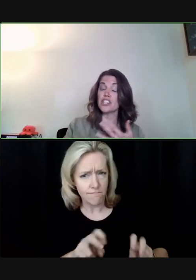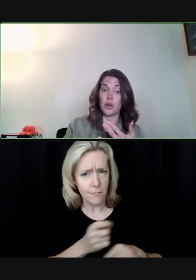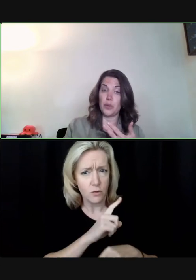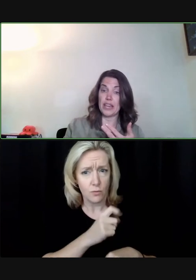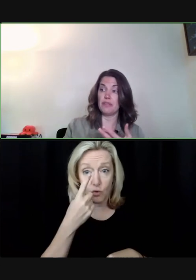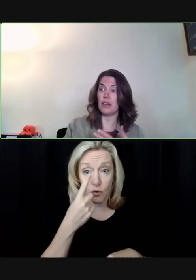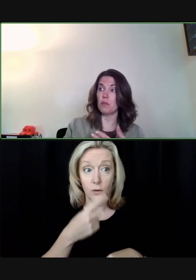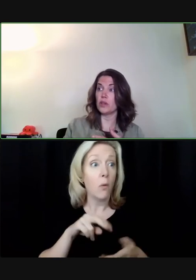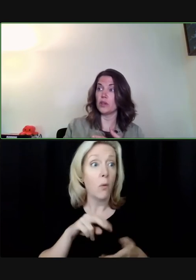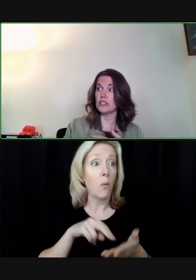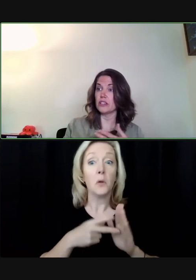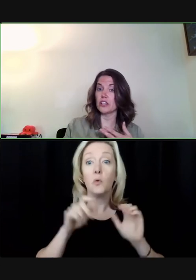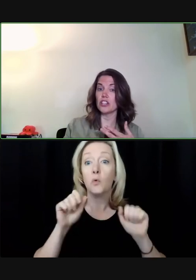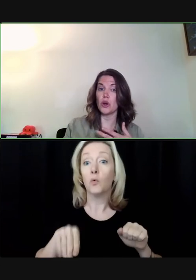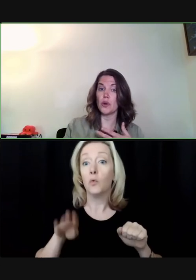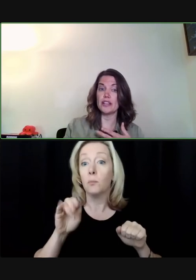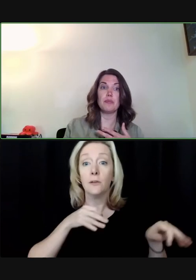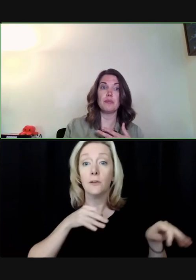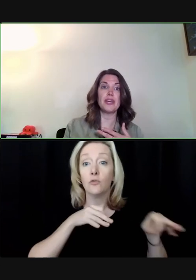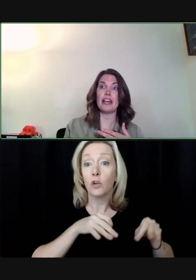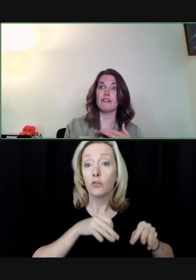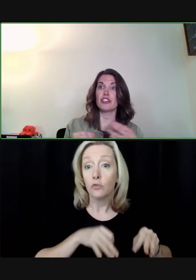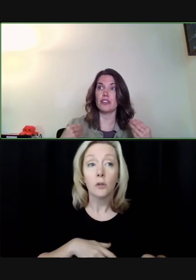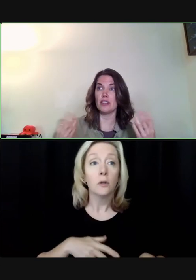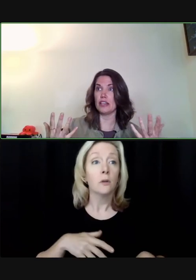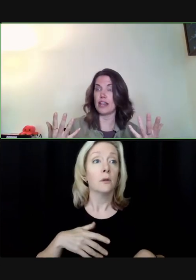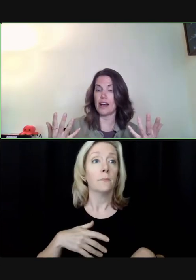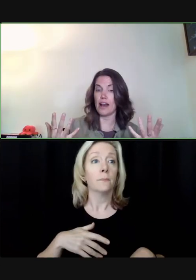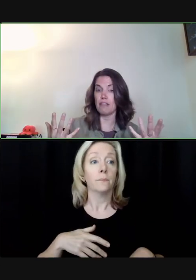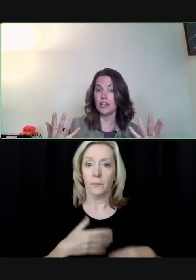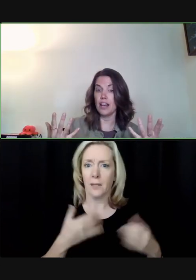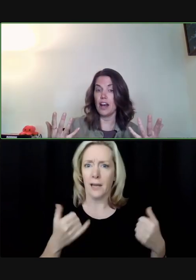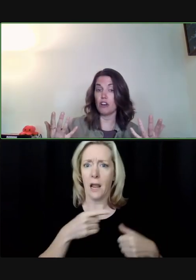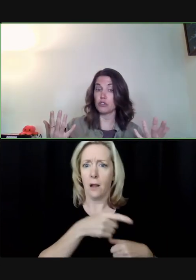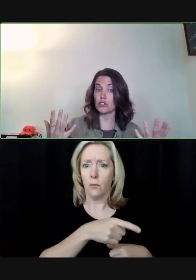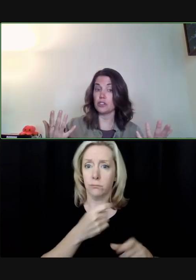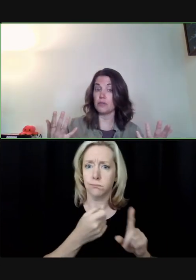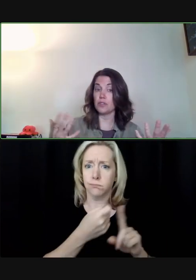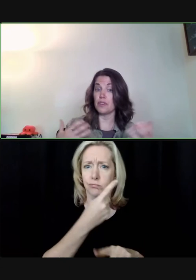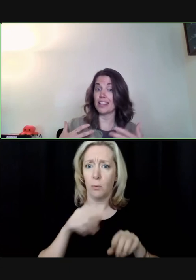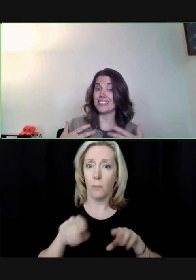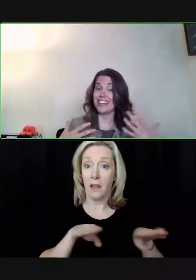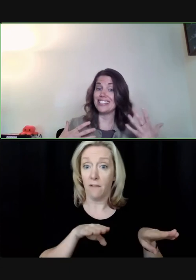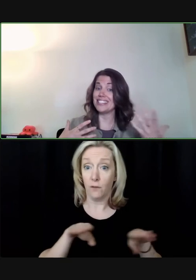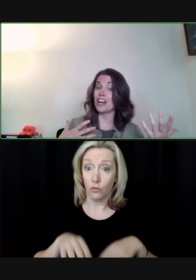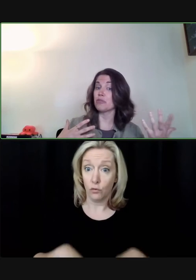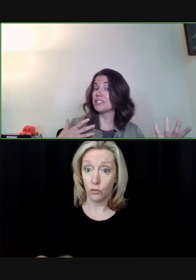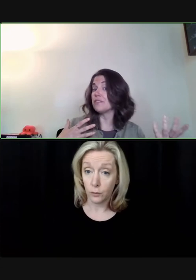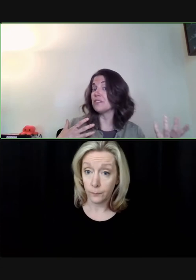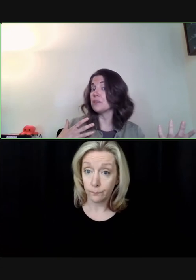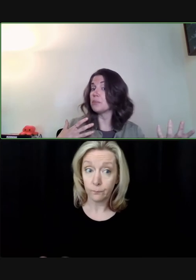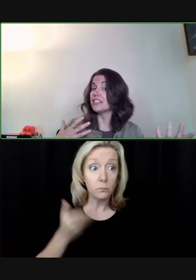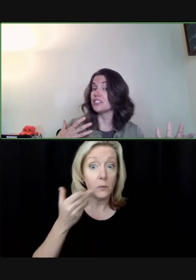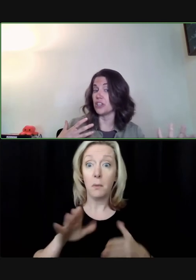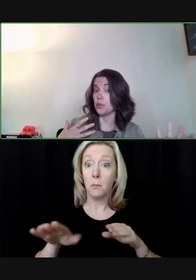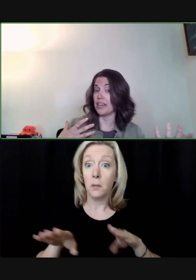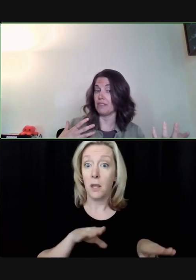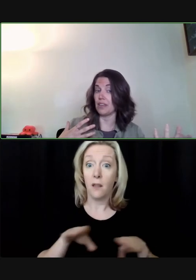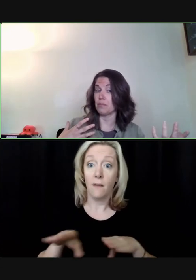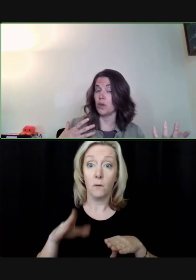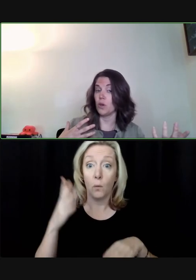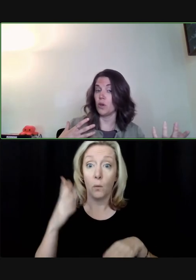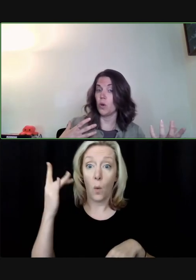the direction that we gave them, was there, is that behavior that they have a result of the fact that they did not receive the